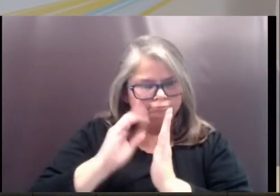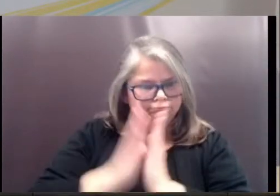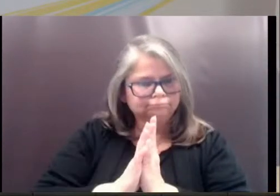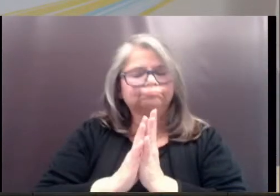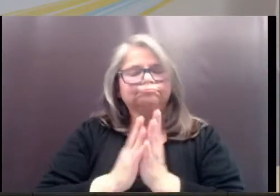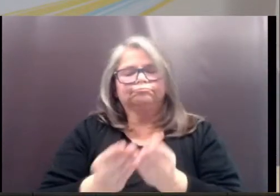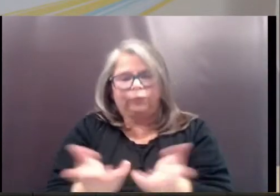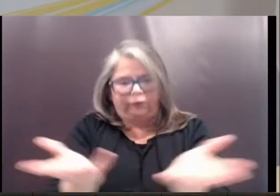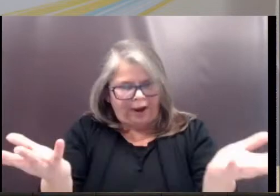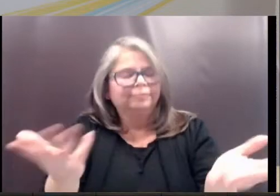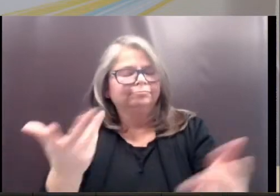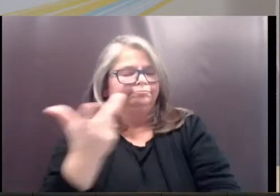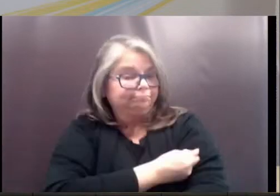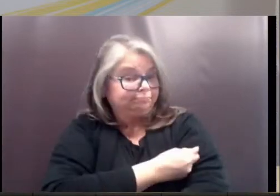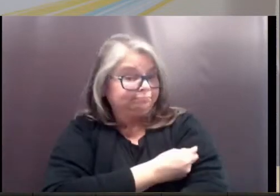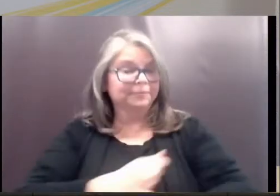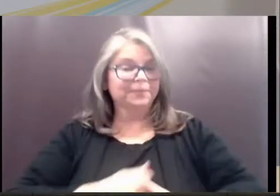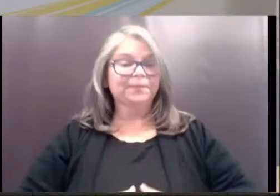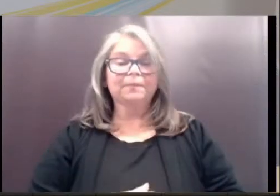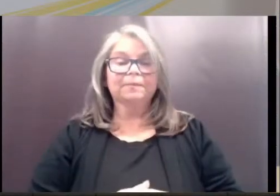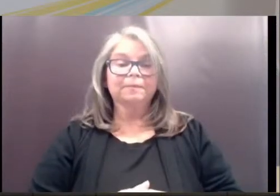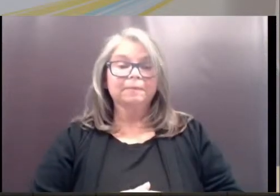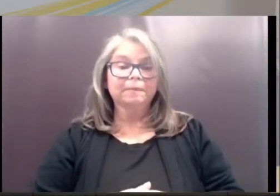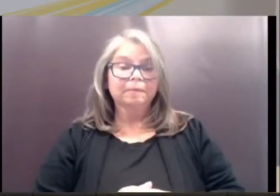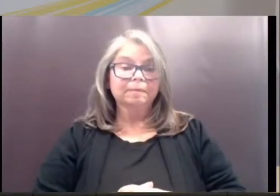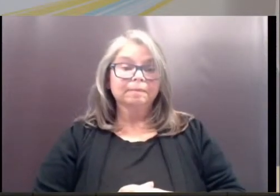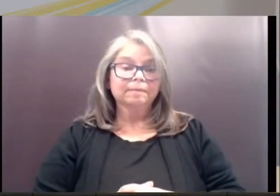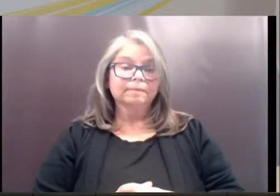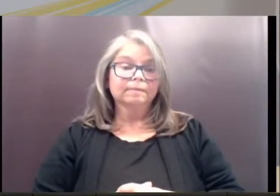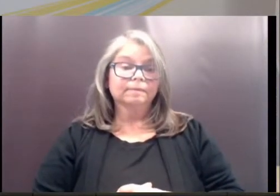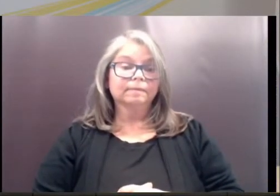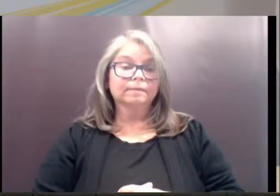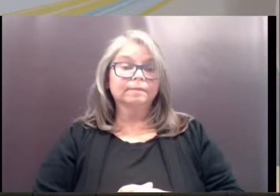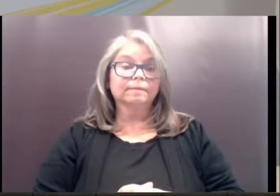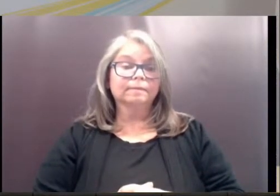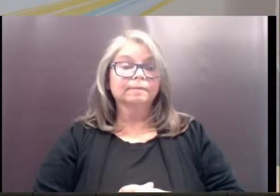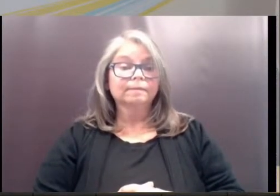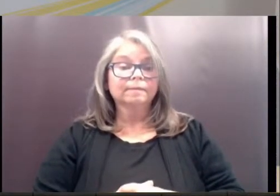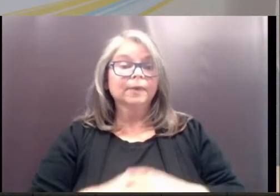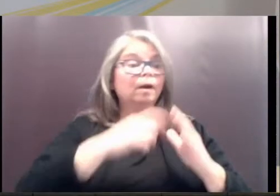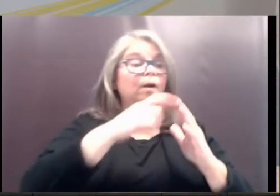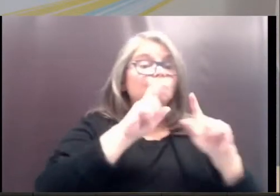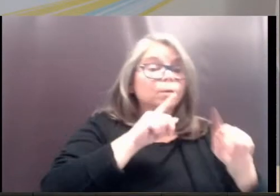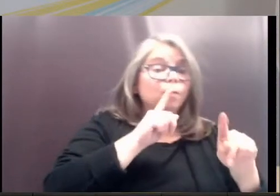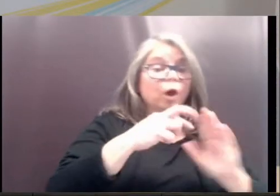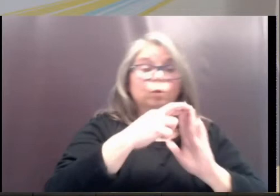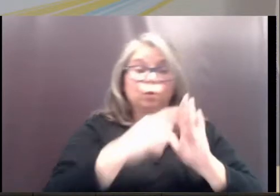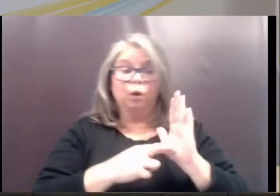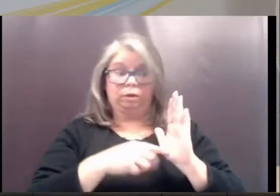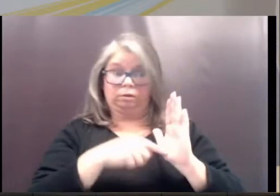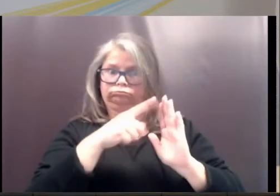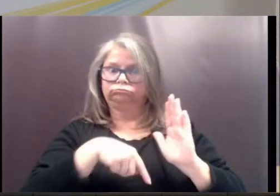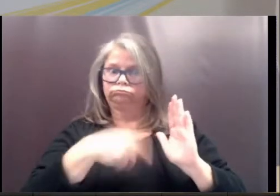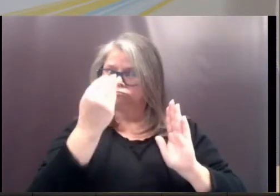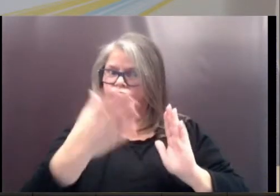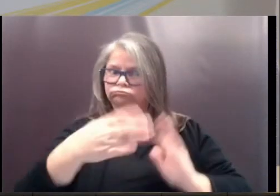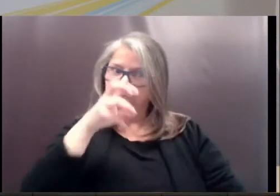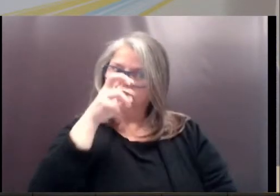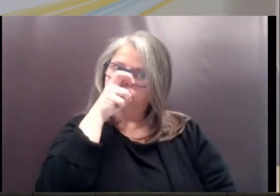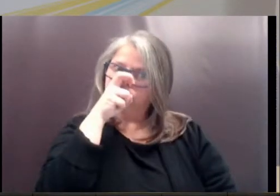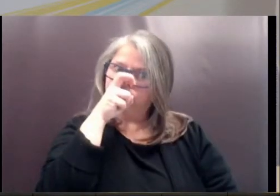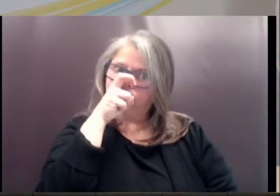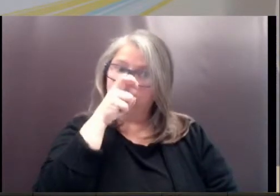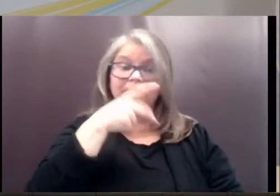The protocols and reporting requirements for this vaccine are stringent. PEI is prepared to meet all the required standards